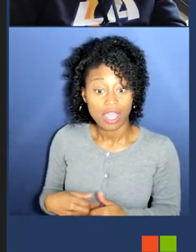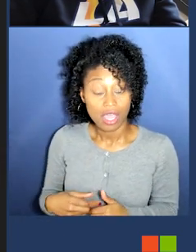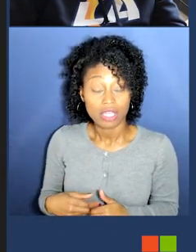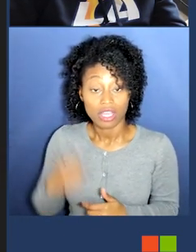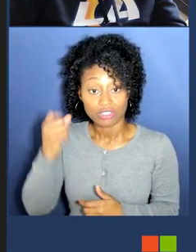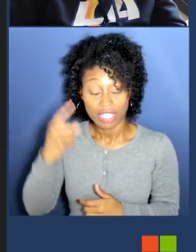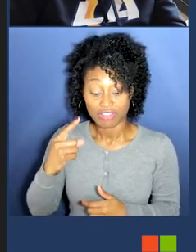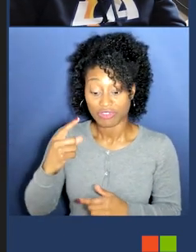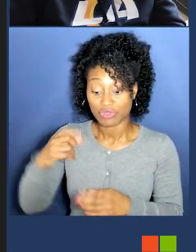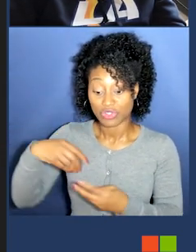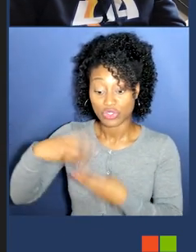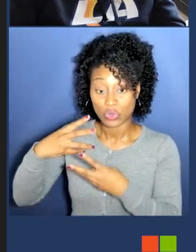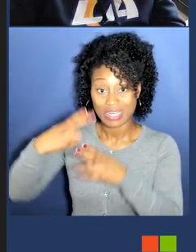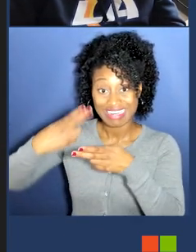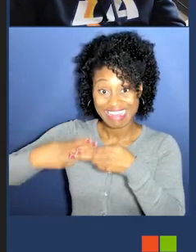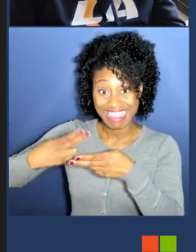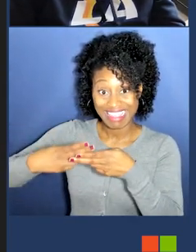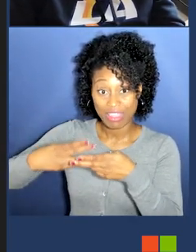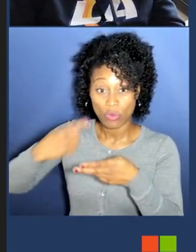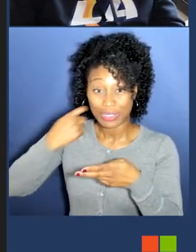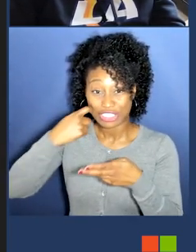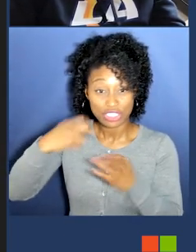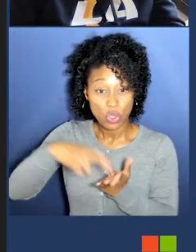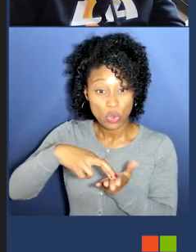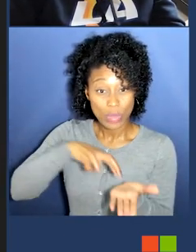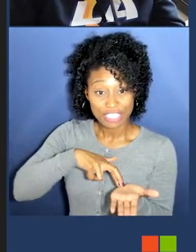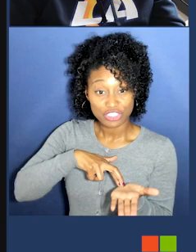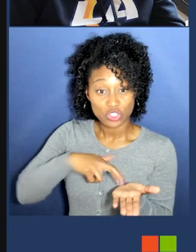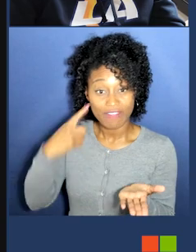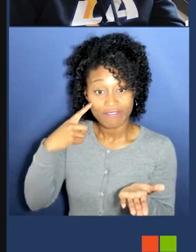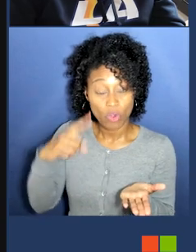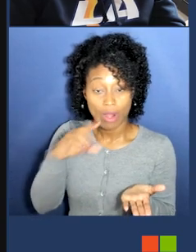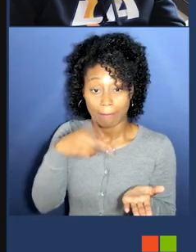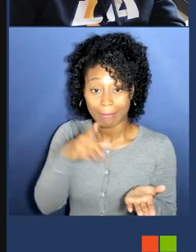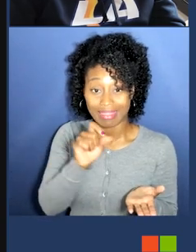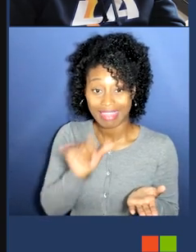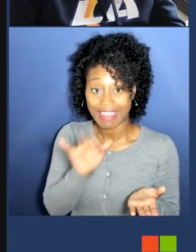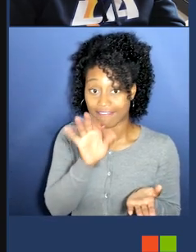name. This is the one that we've registered within PlayFab.